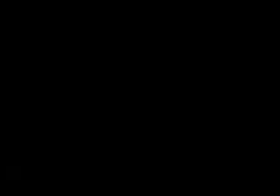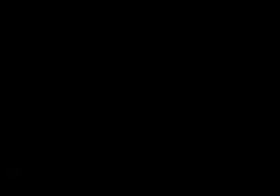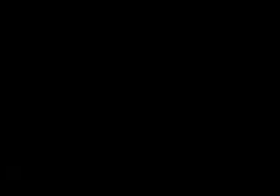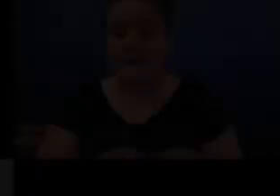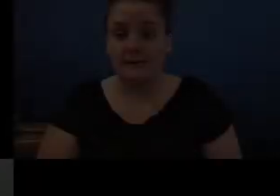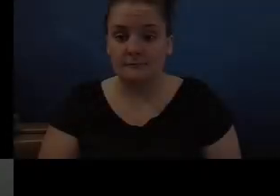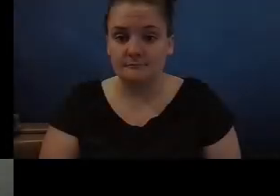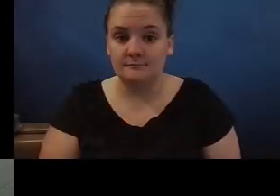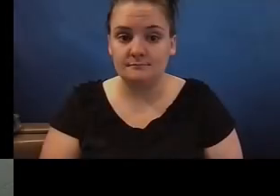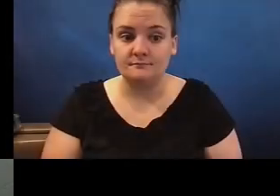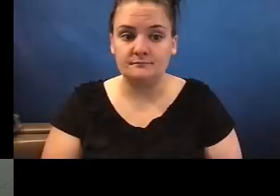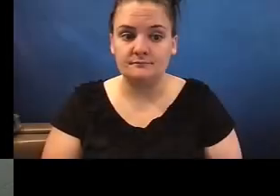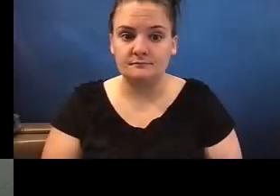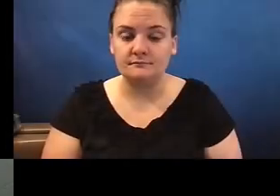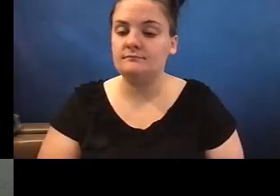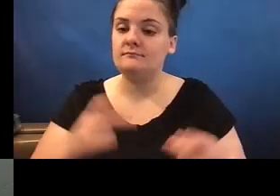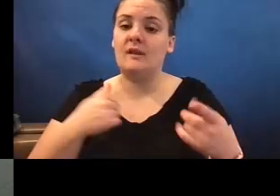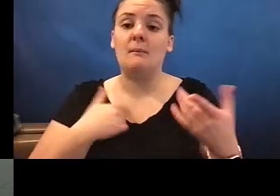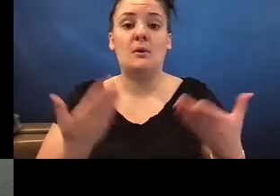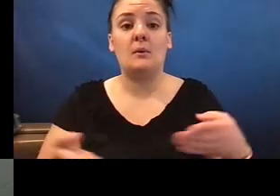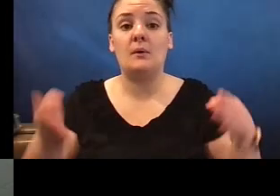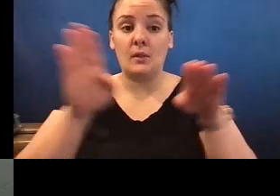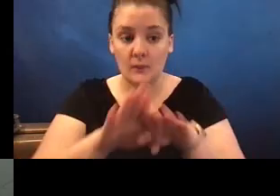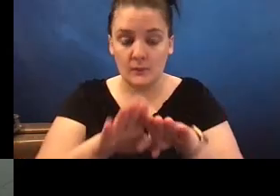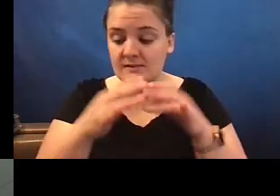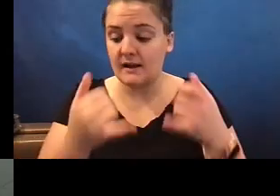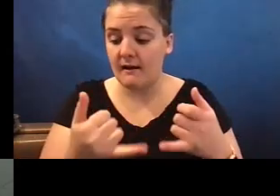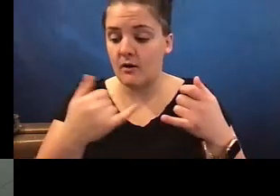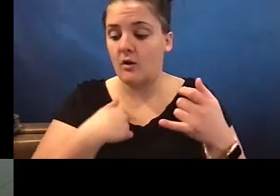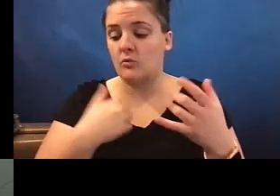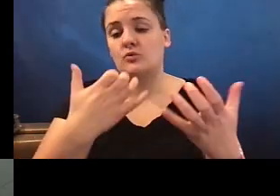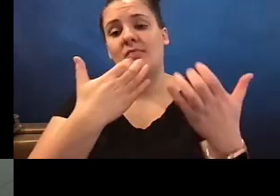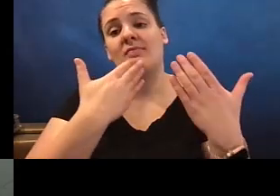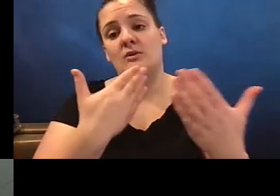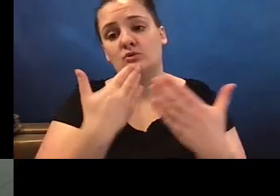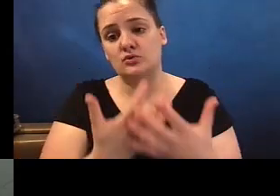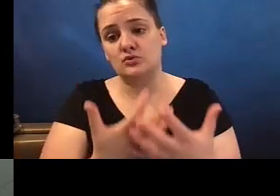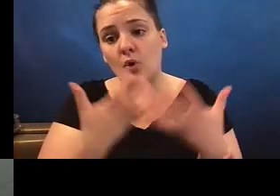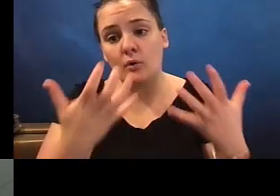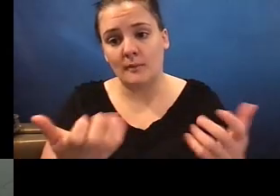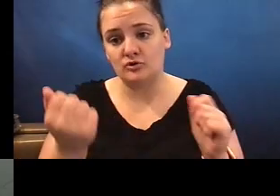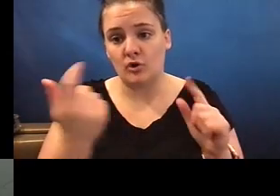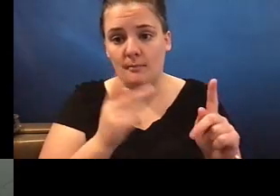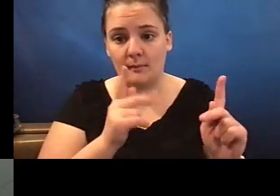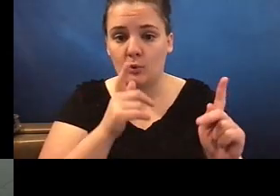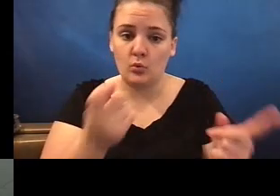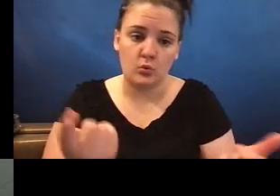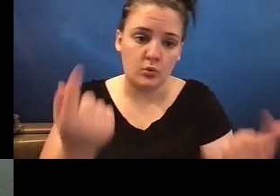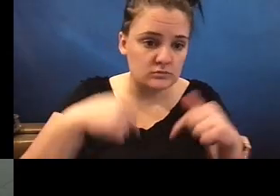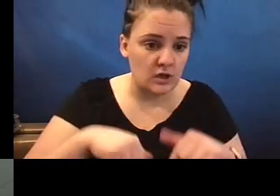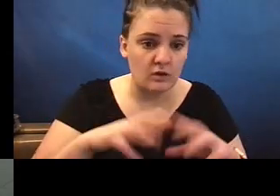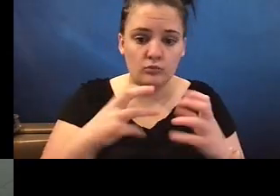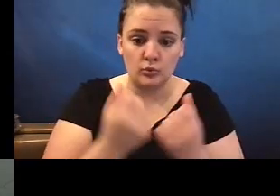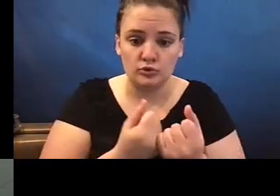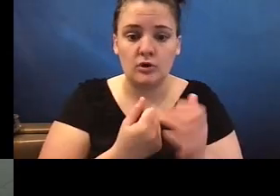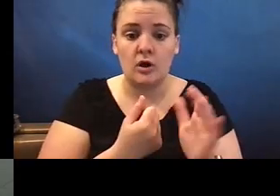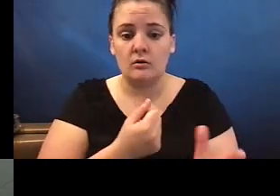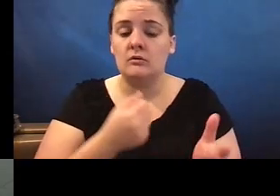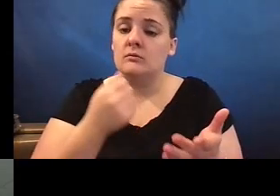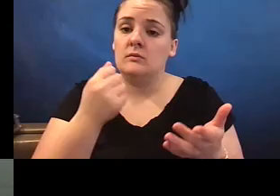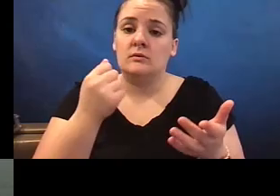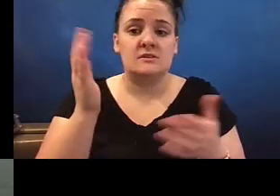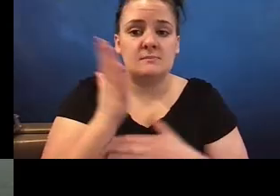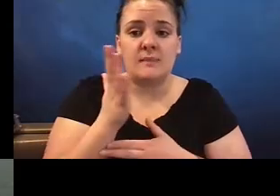space. So I'm going to close now. I want to thank you so much, all of the attendees, our panelists, our